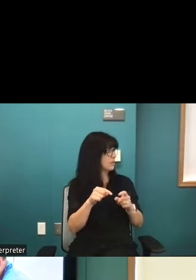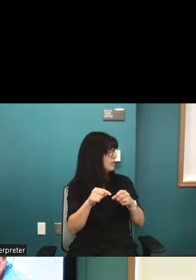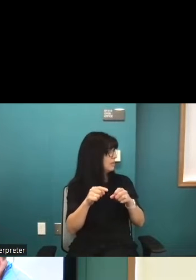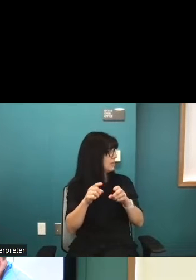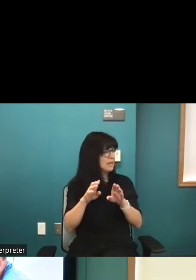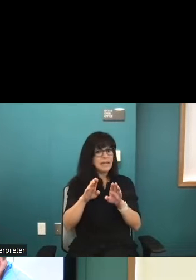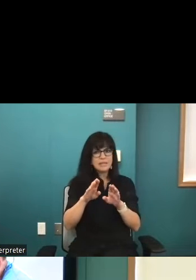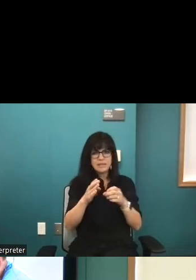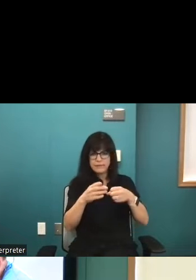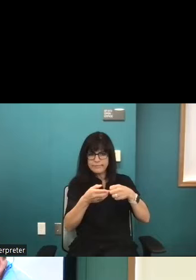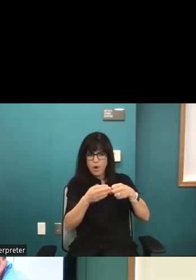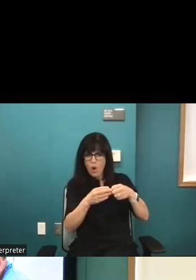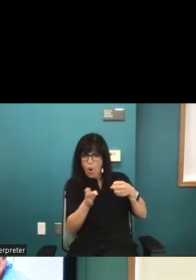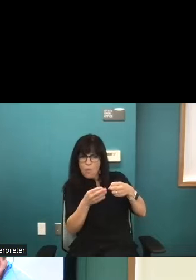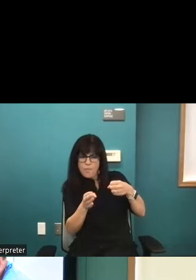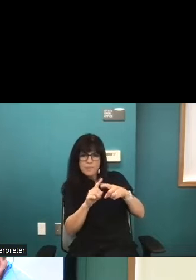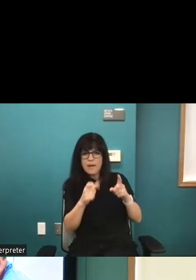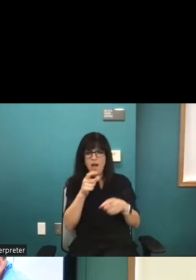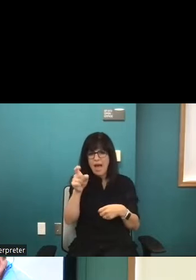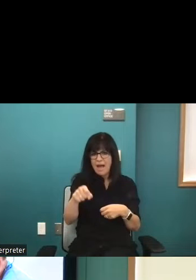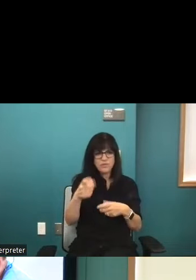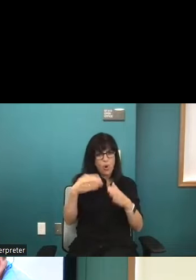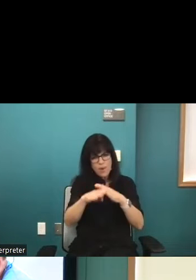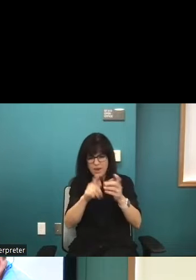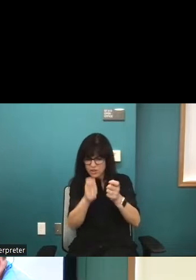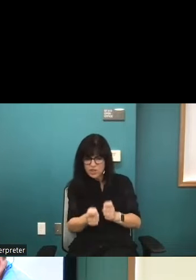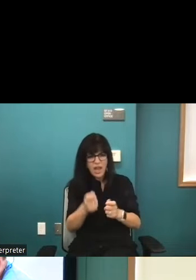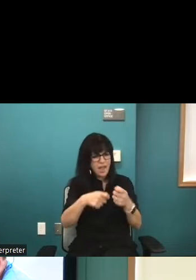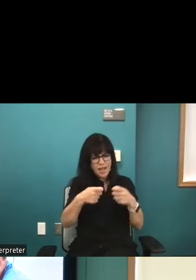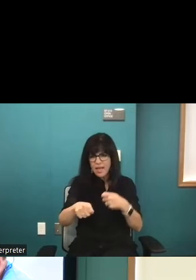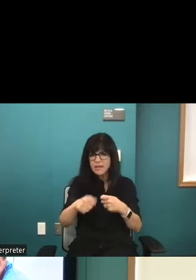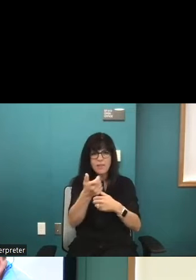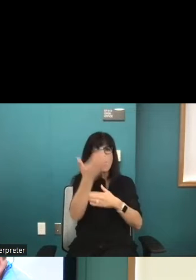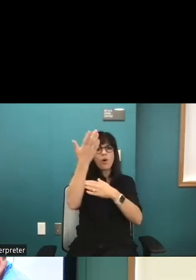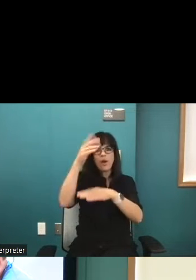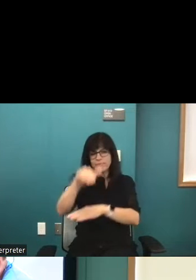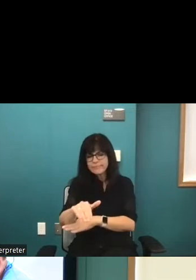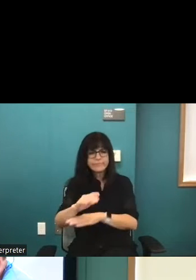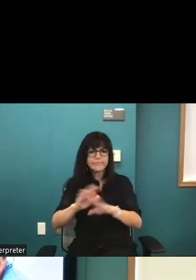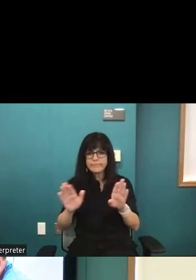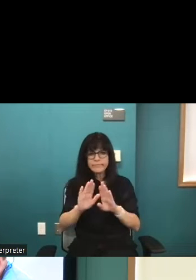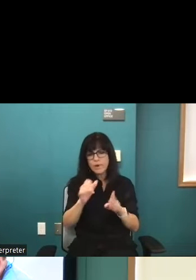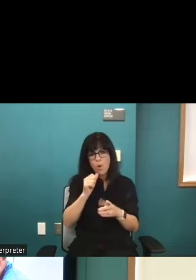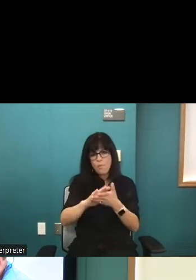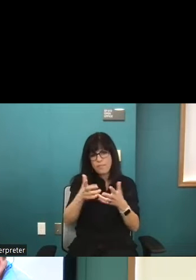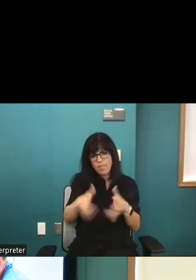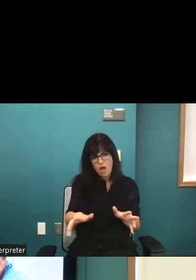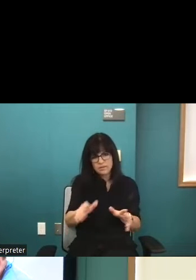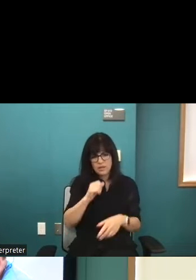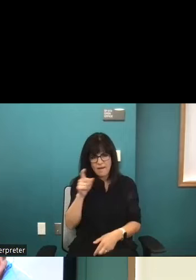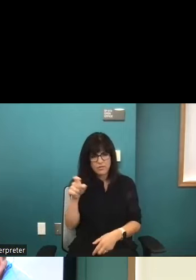in the processor, but they don't ever have to go in and change it out in the mornings or at the end of the day or worry about it getting